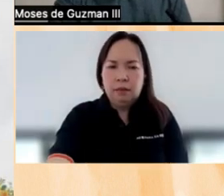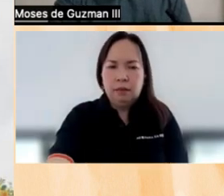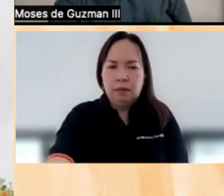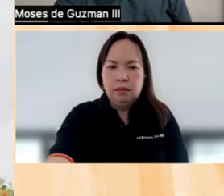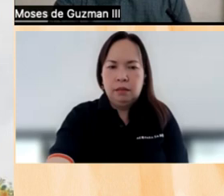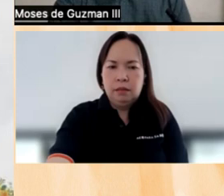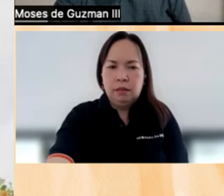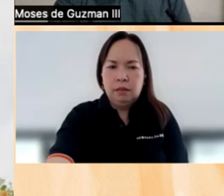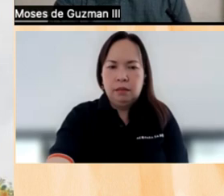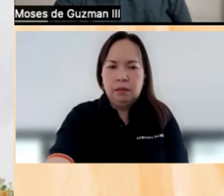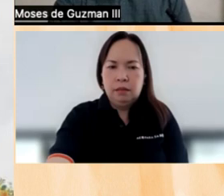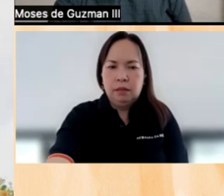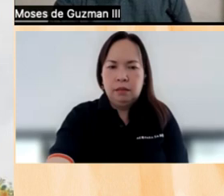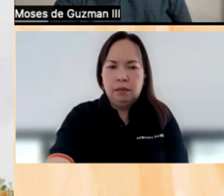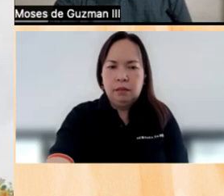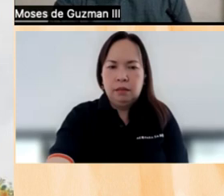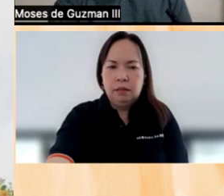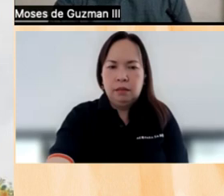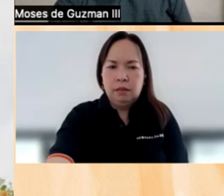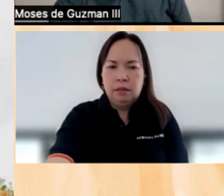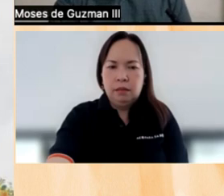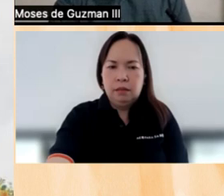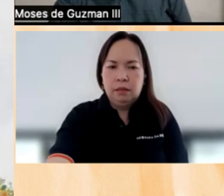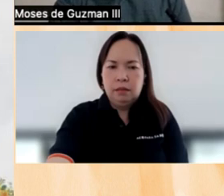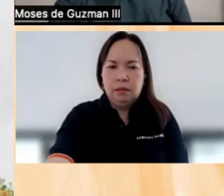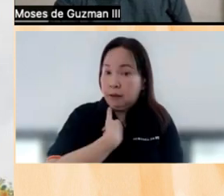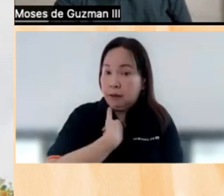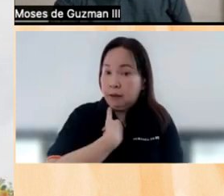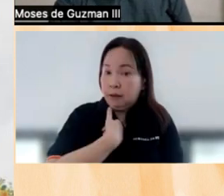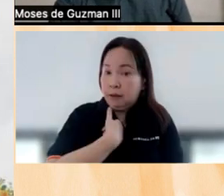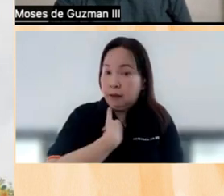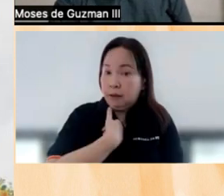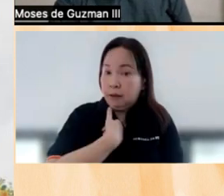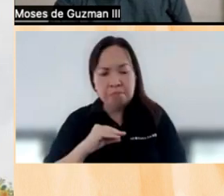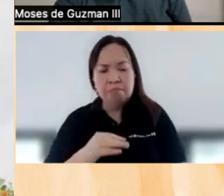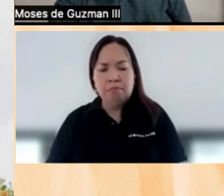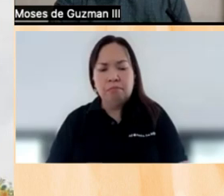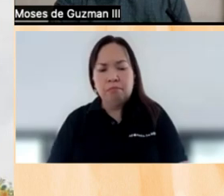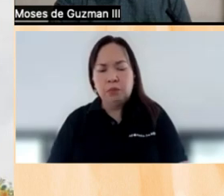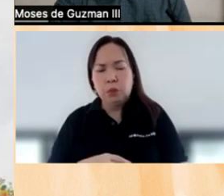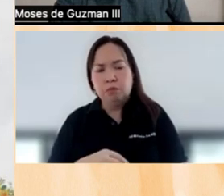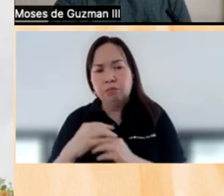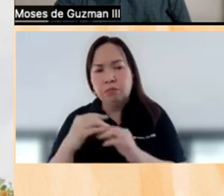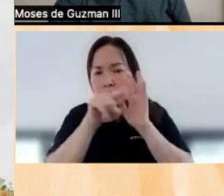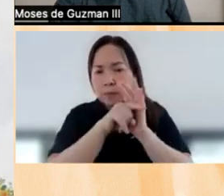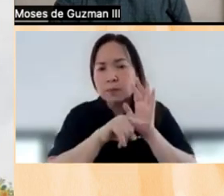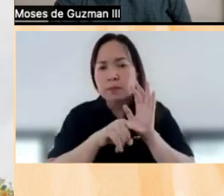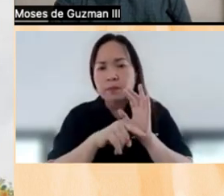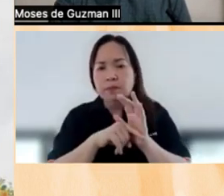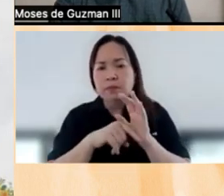increased substance use, withdrawing from activities, isolating from family and